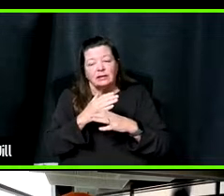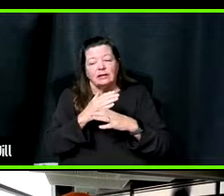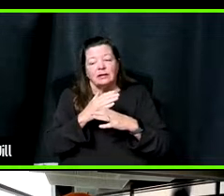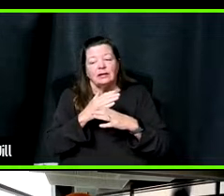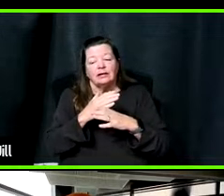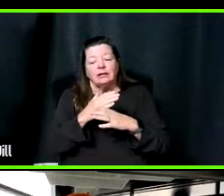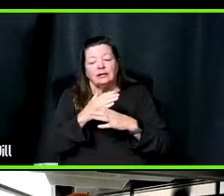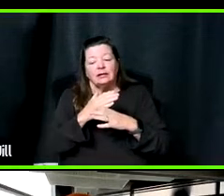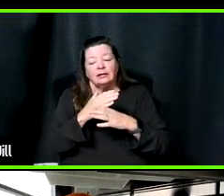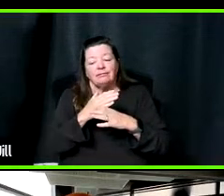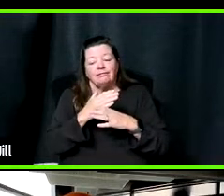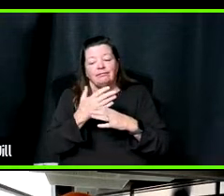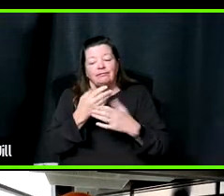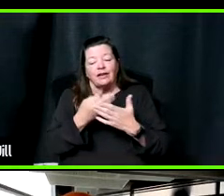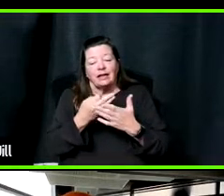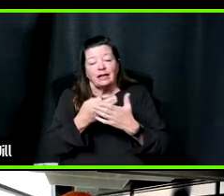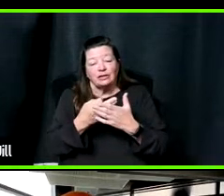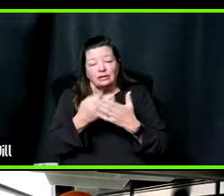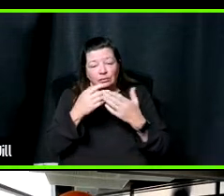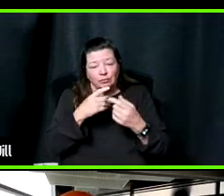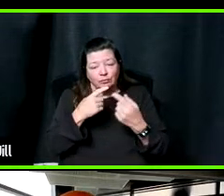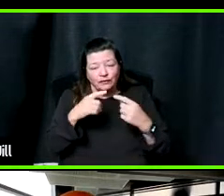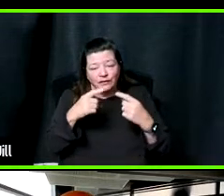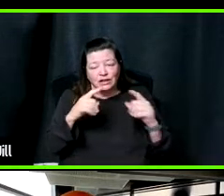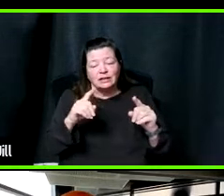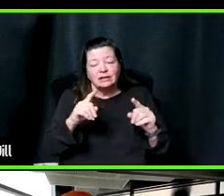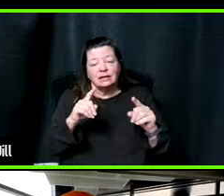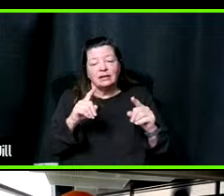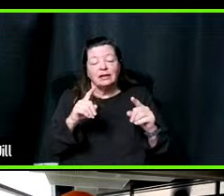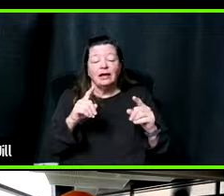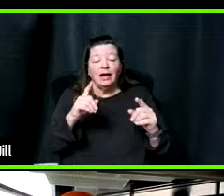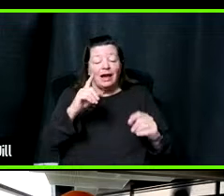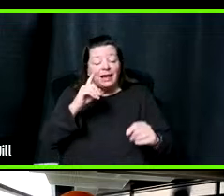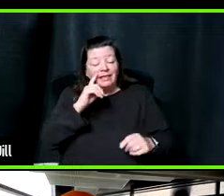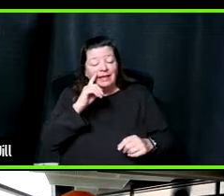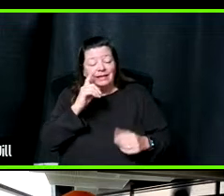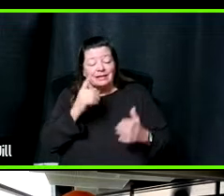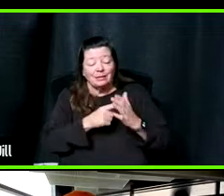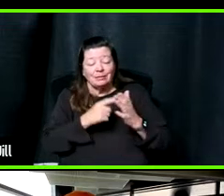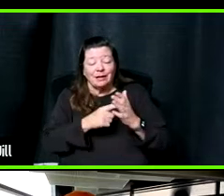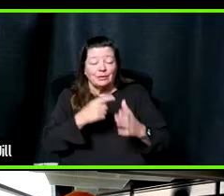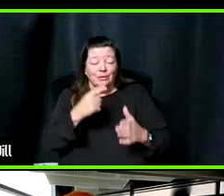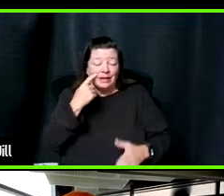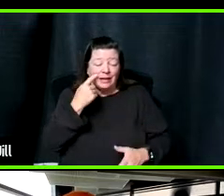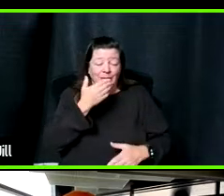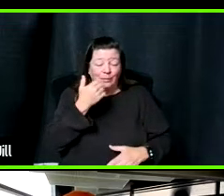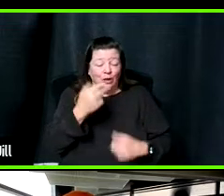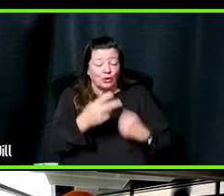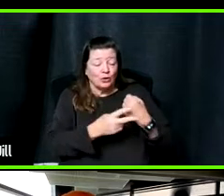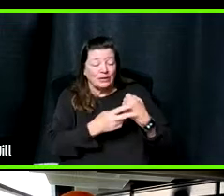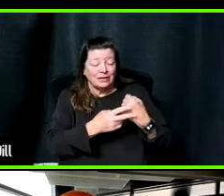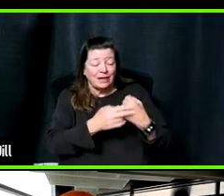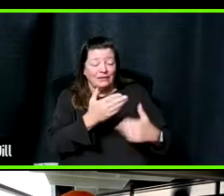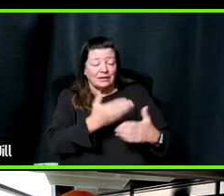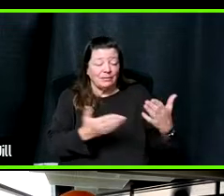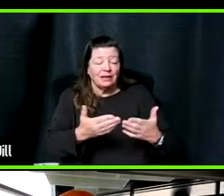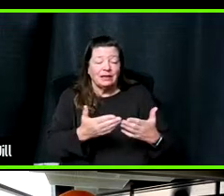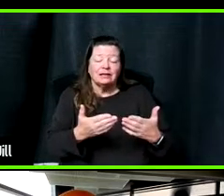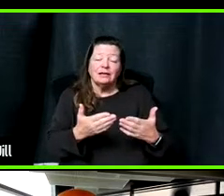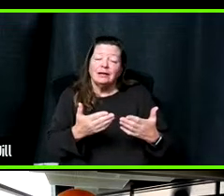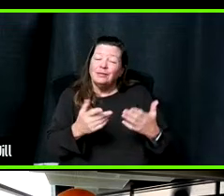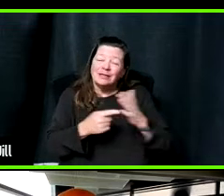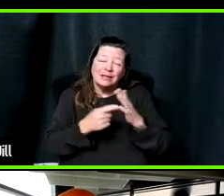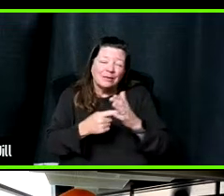construction. At the front end, you think you might be able to save some things where it's better actually just to get them off the site